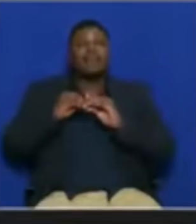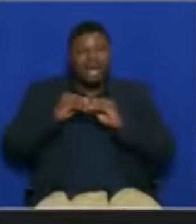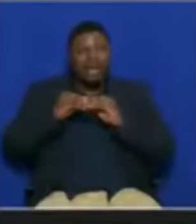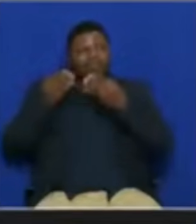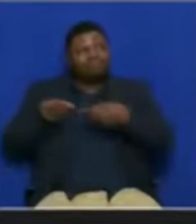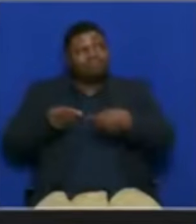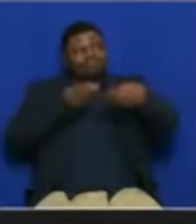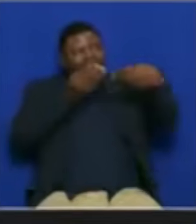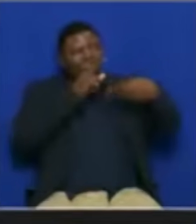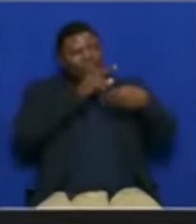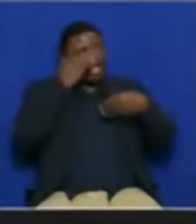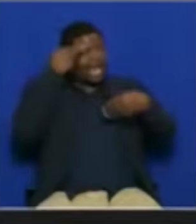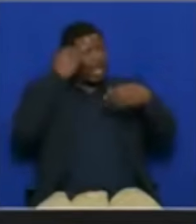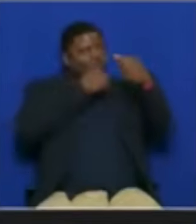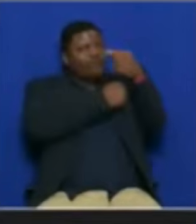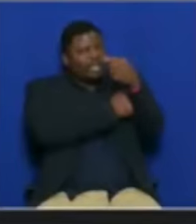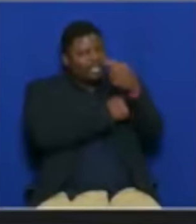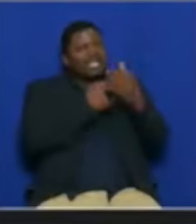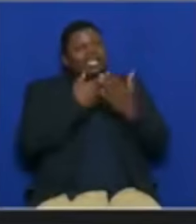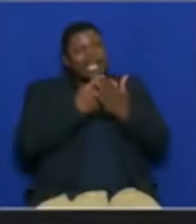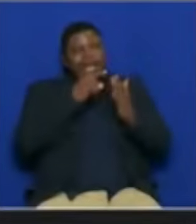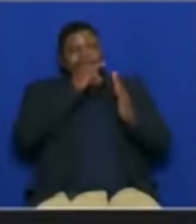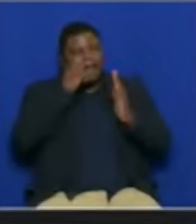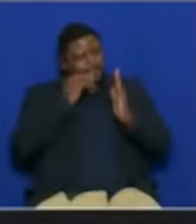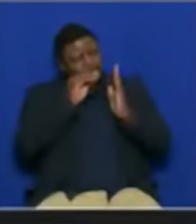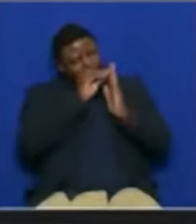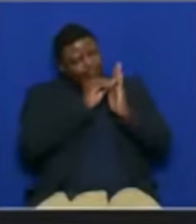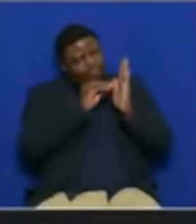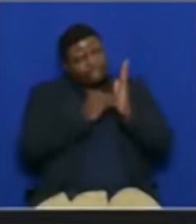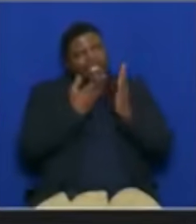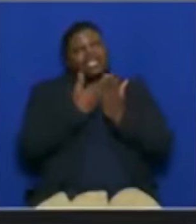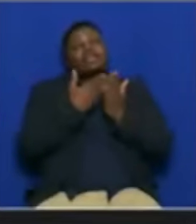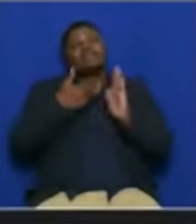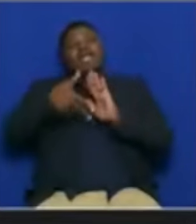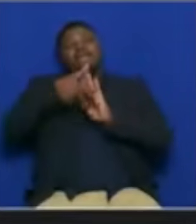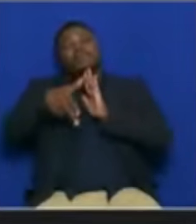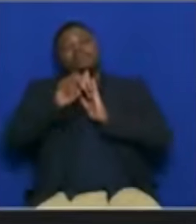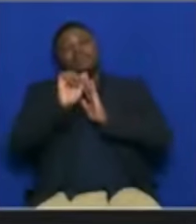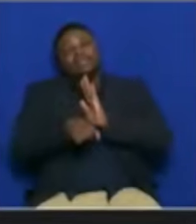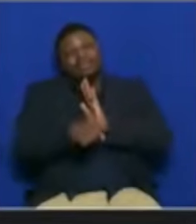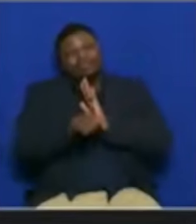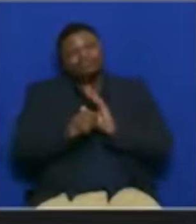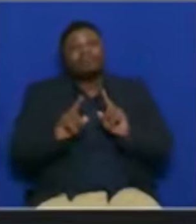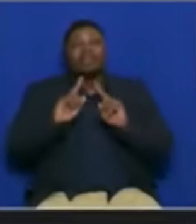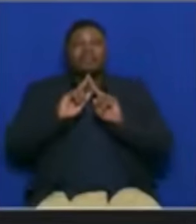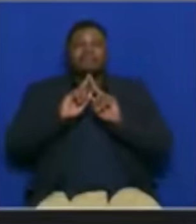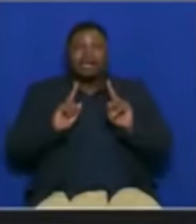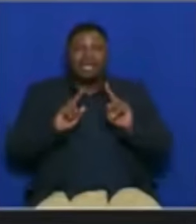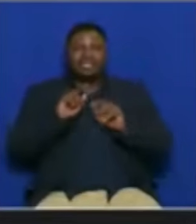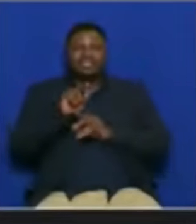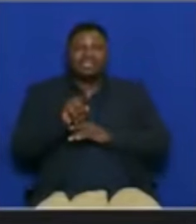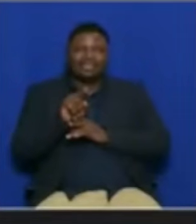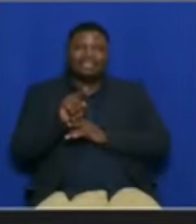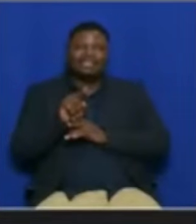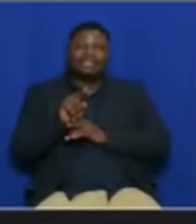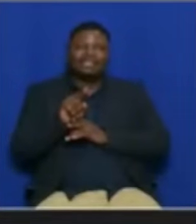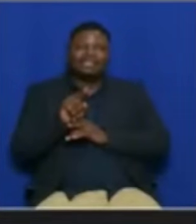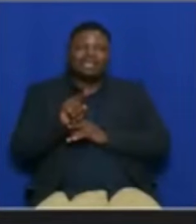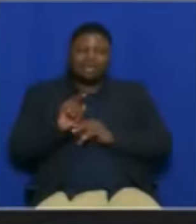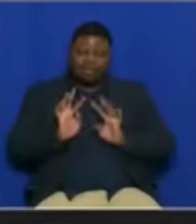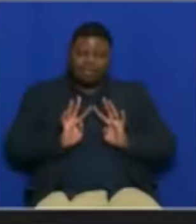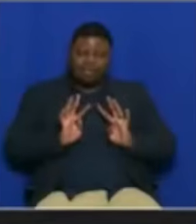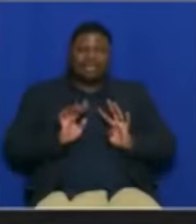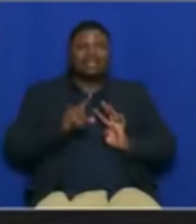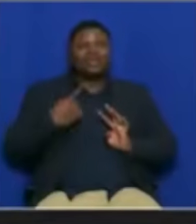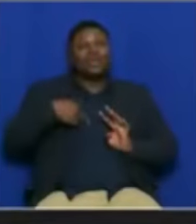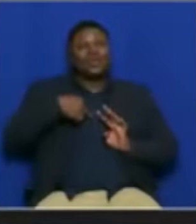Yes. But when we look at the panel of Mukwele, we had concerns there because he selected those people, although he didn't